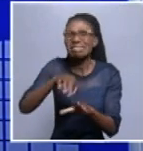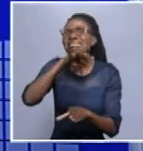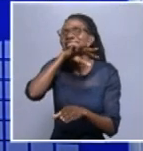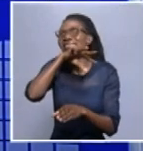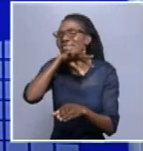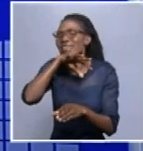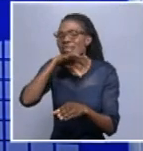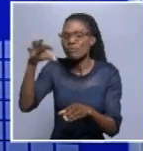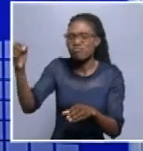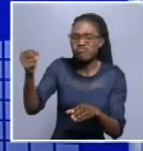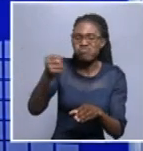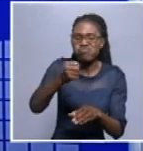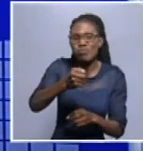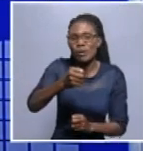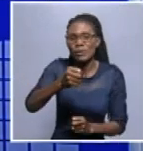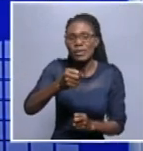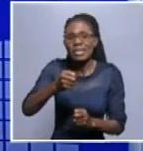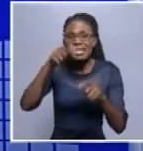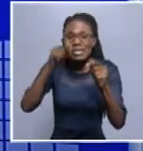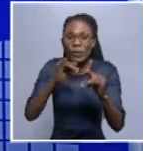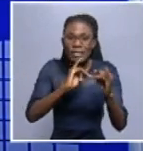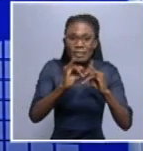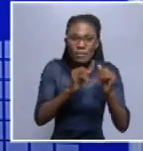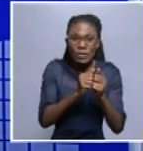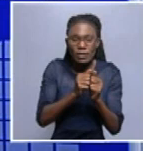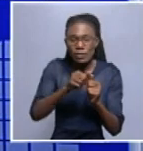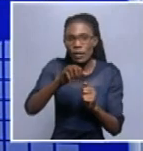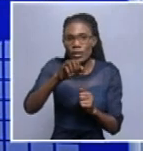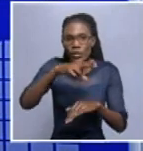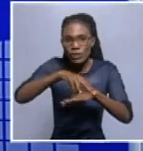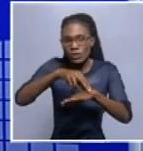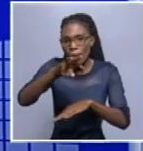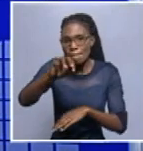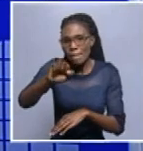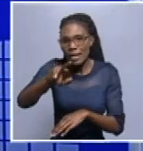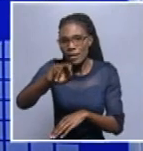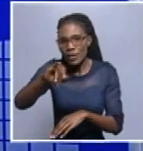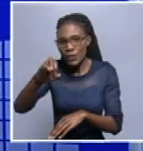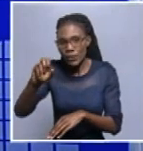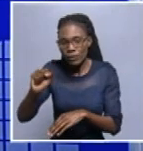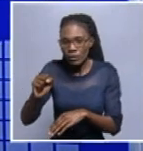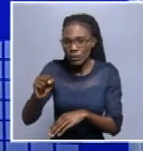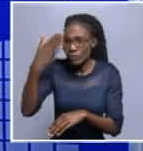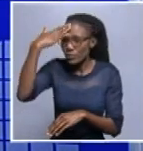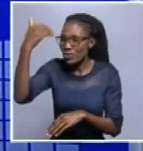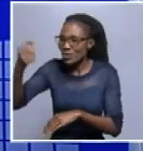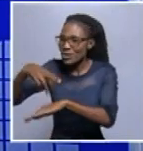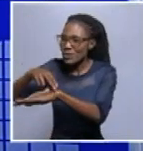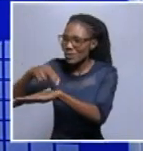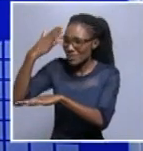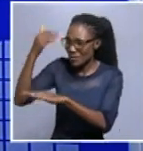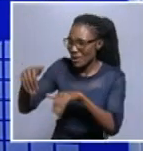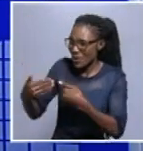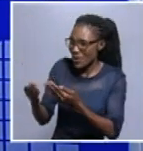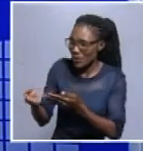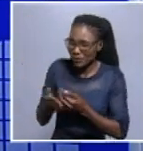Dr. Maria Sakadumo. A very good evening, Doctor. Thank you very much for joining us. Good evening. Thank you very much for having me. Now, getting straight into